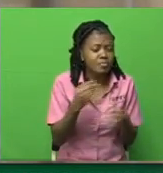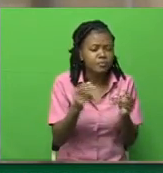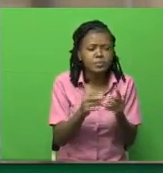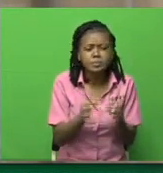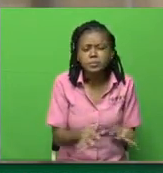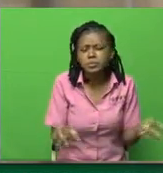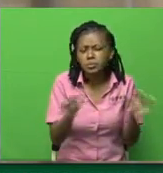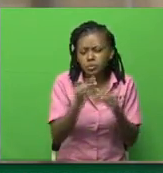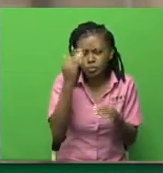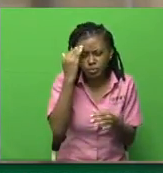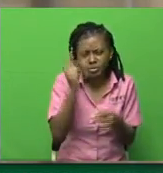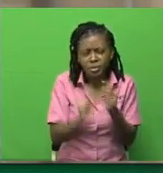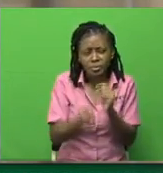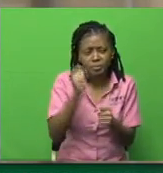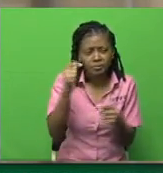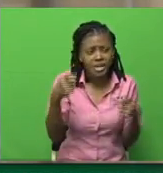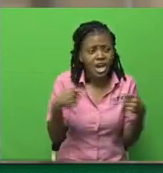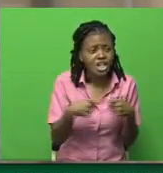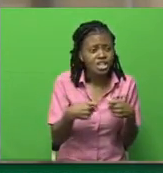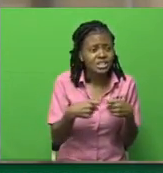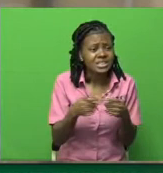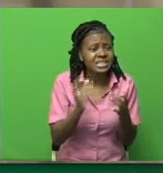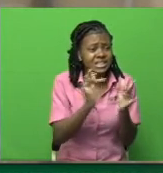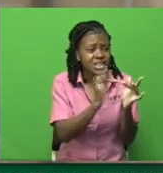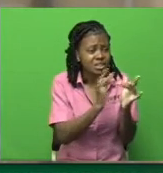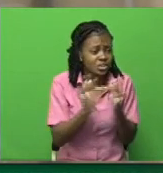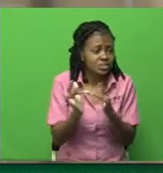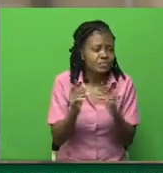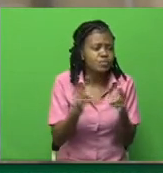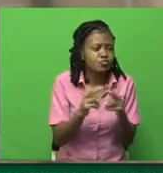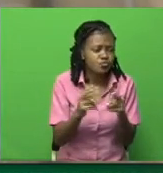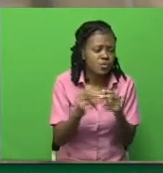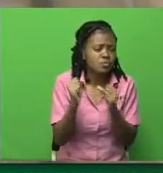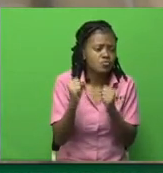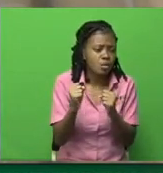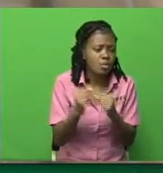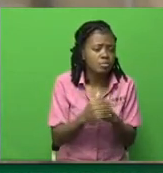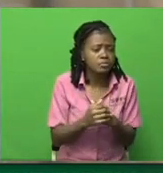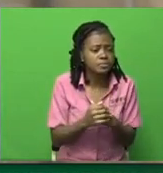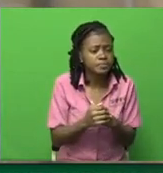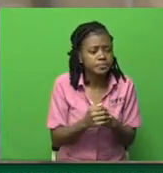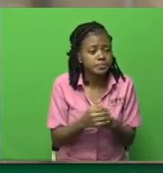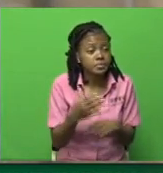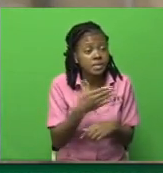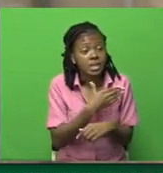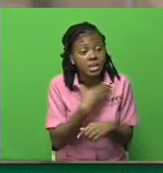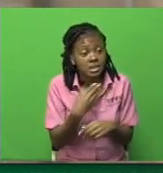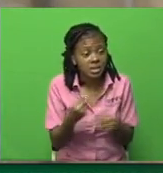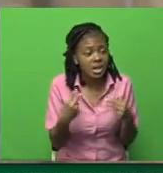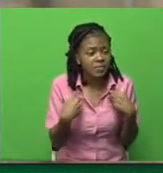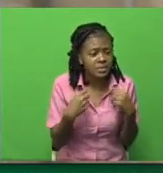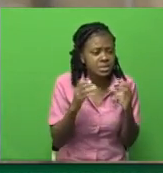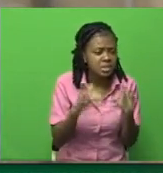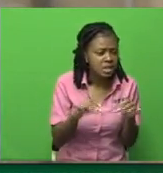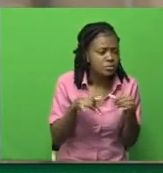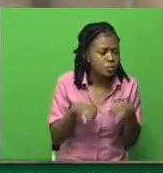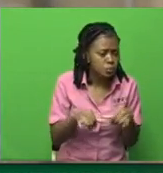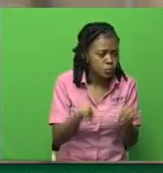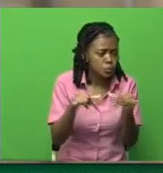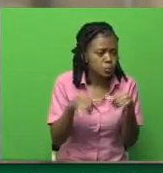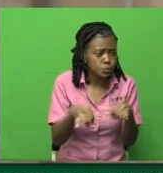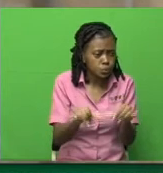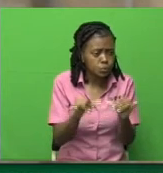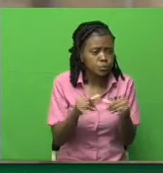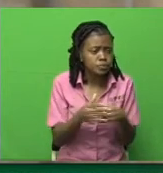electricity network is a robust one with reasonable redundancy and generally well